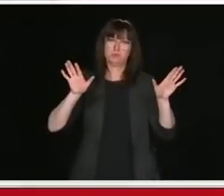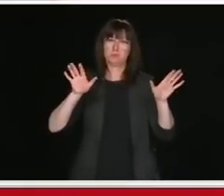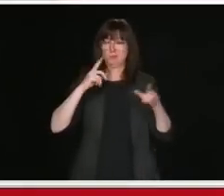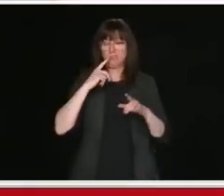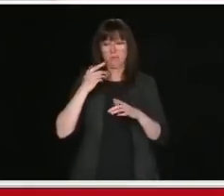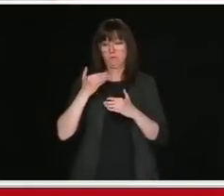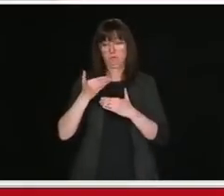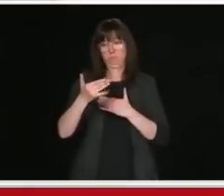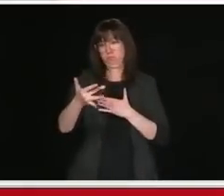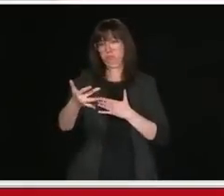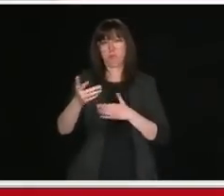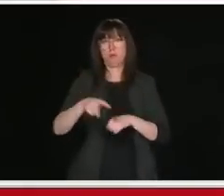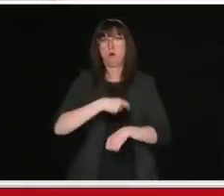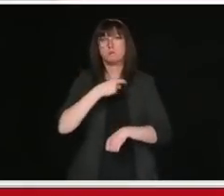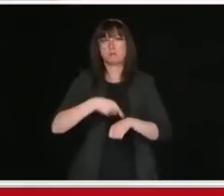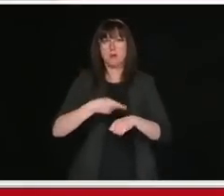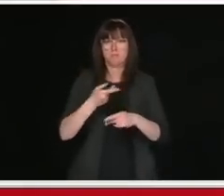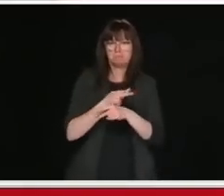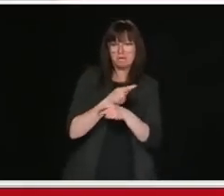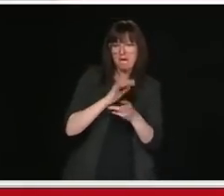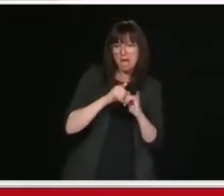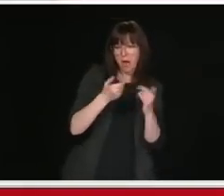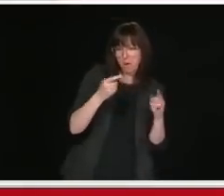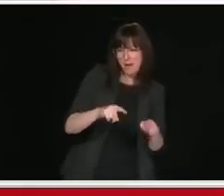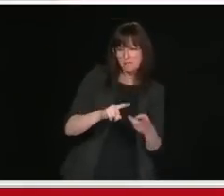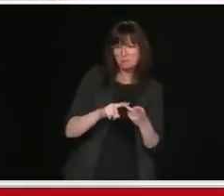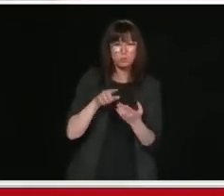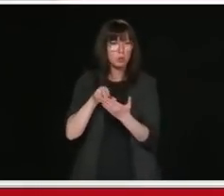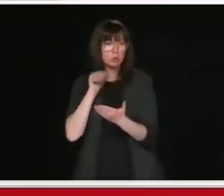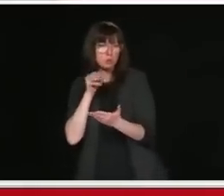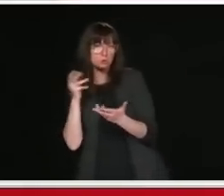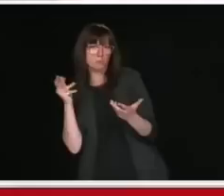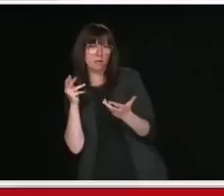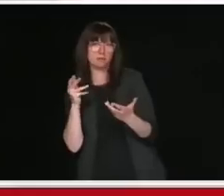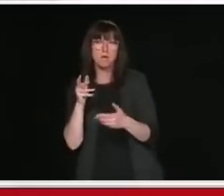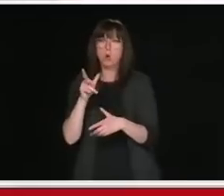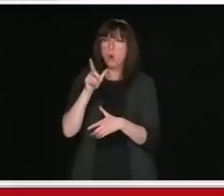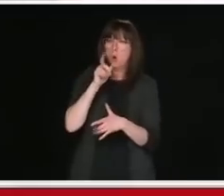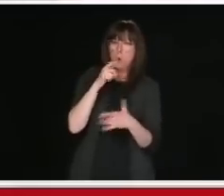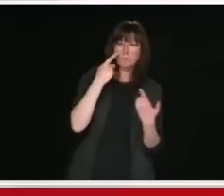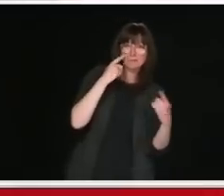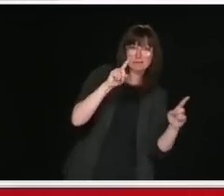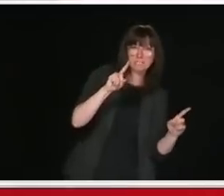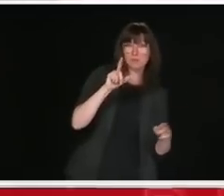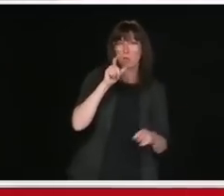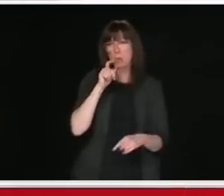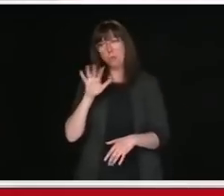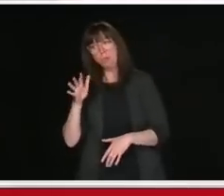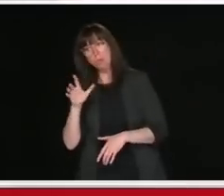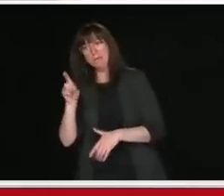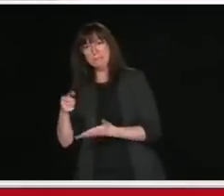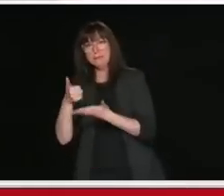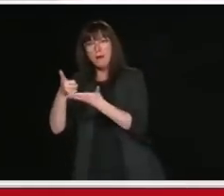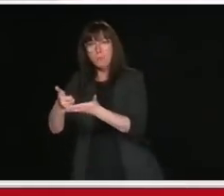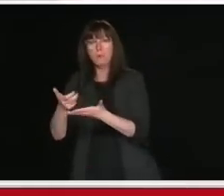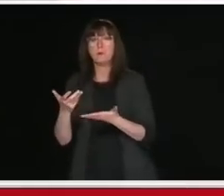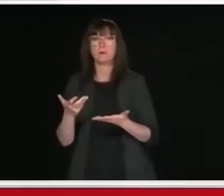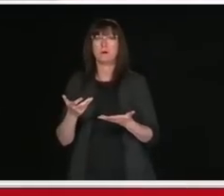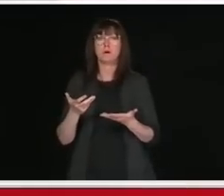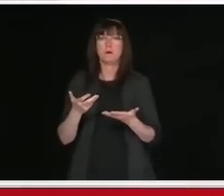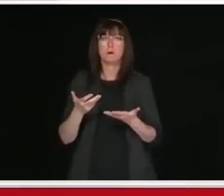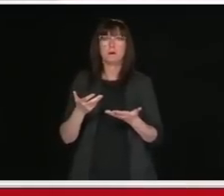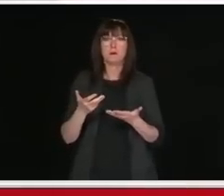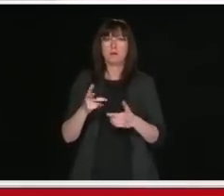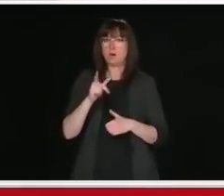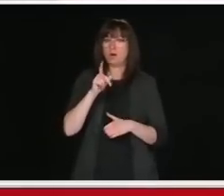what lessons are taken, who did well, who didn't do as well, and who was perhaps not as forthcoming with the global